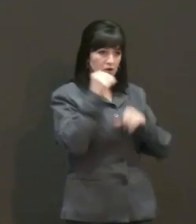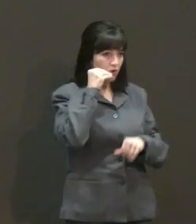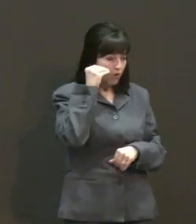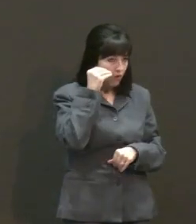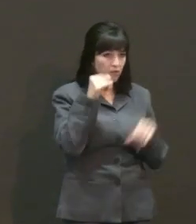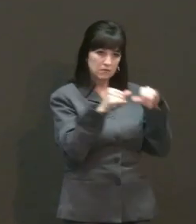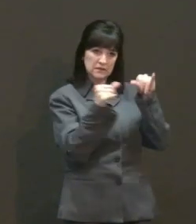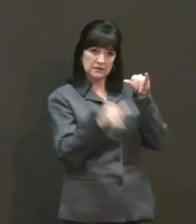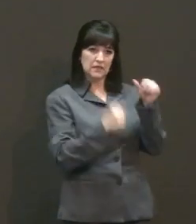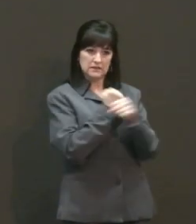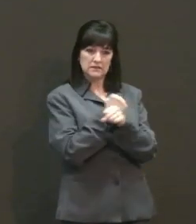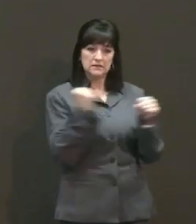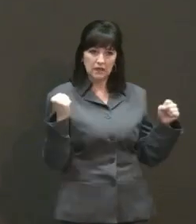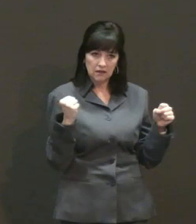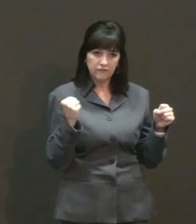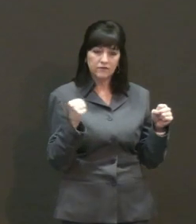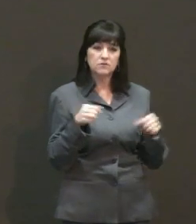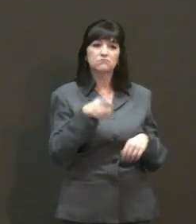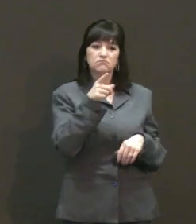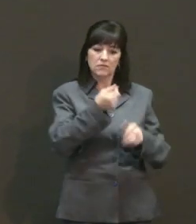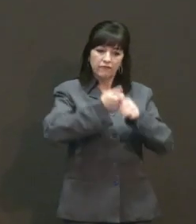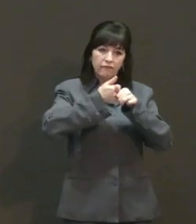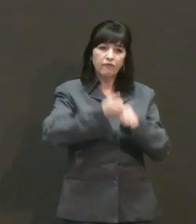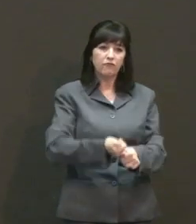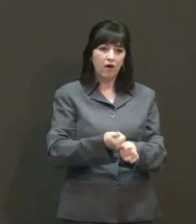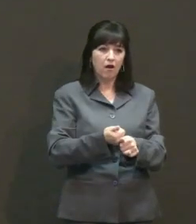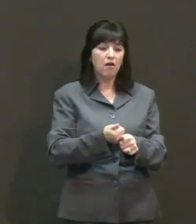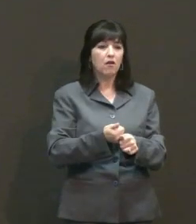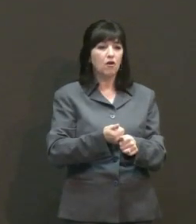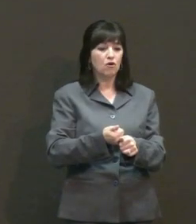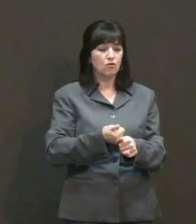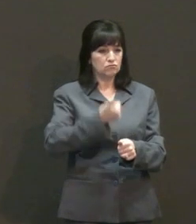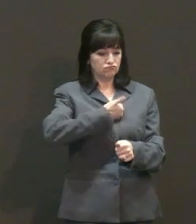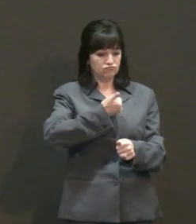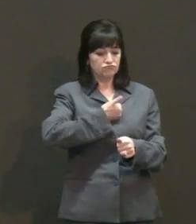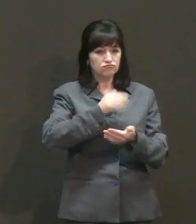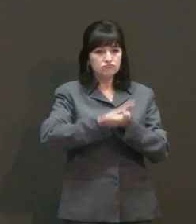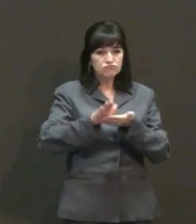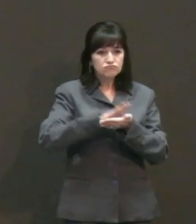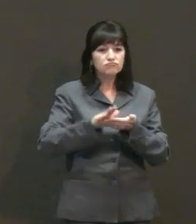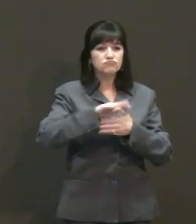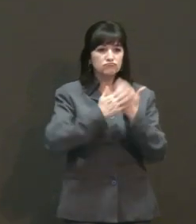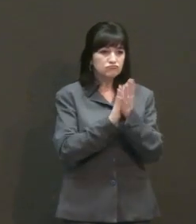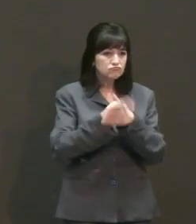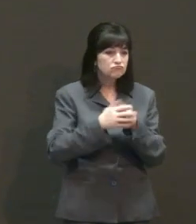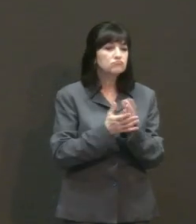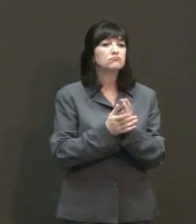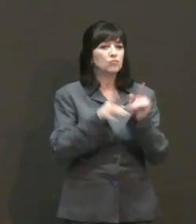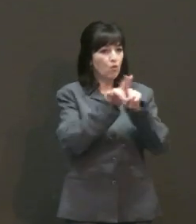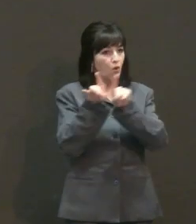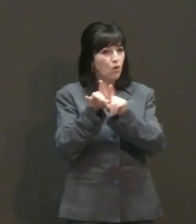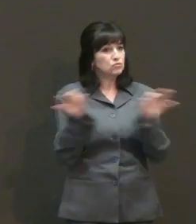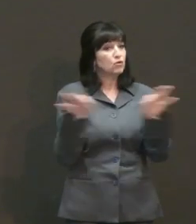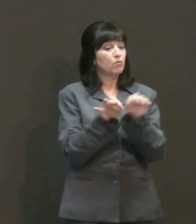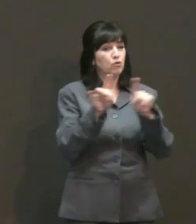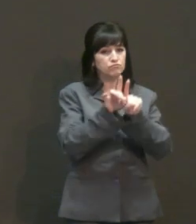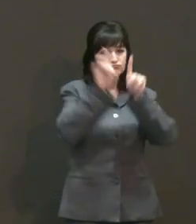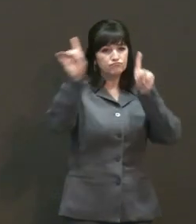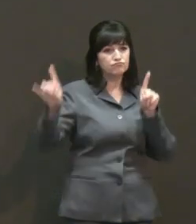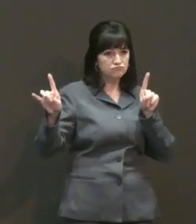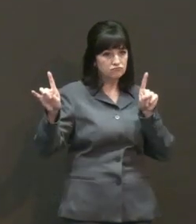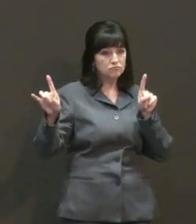stay safe, observe appropriate hygiene, personal hygiene, and social distancing. But when you do go out